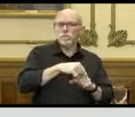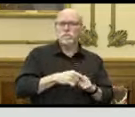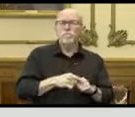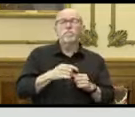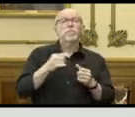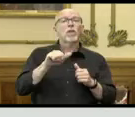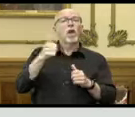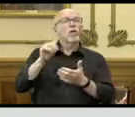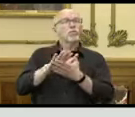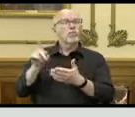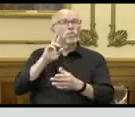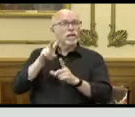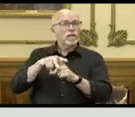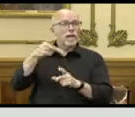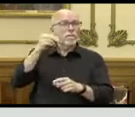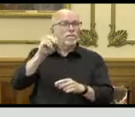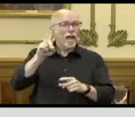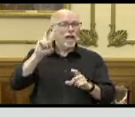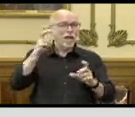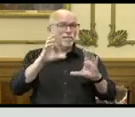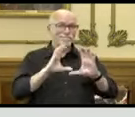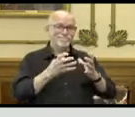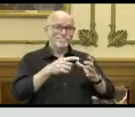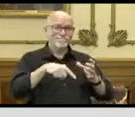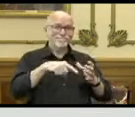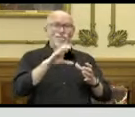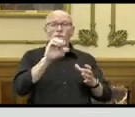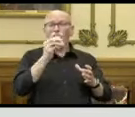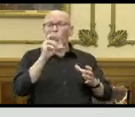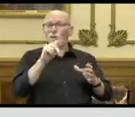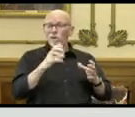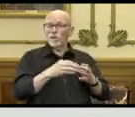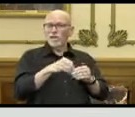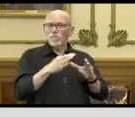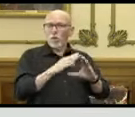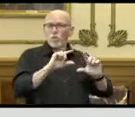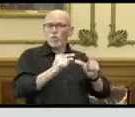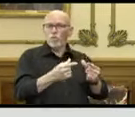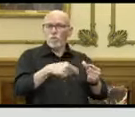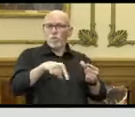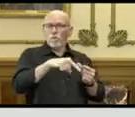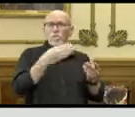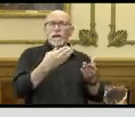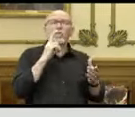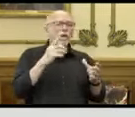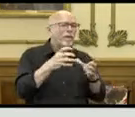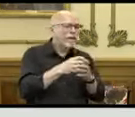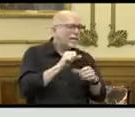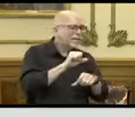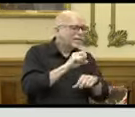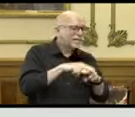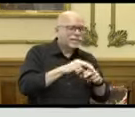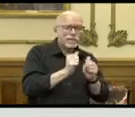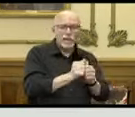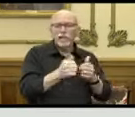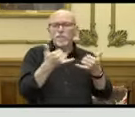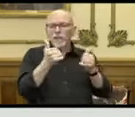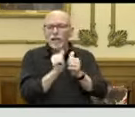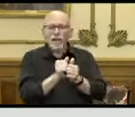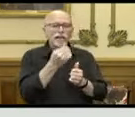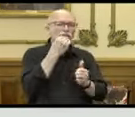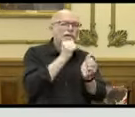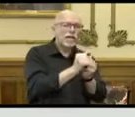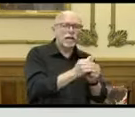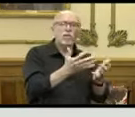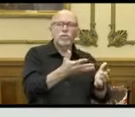also choose to assign pods. The pods cohort students into small groups that may play together, sit together, eat together, and